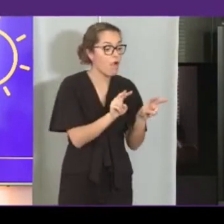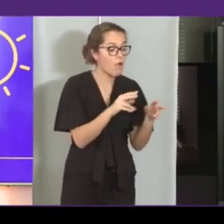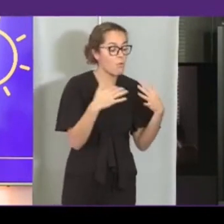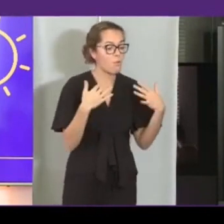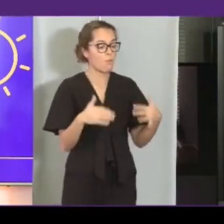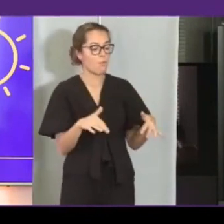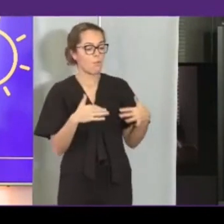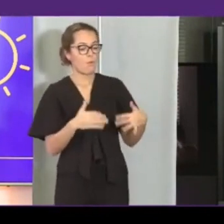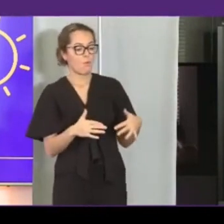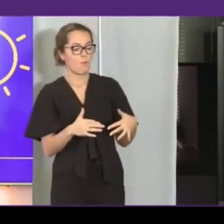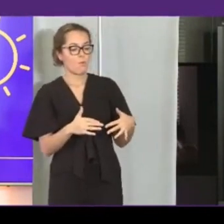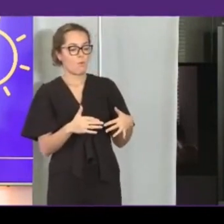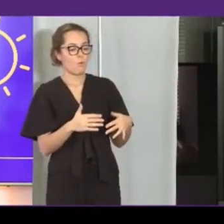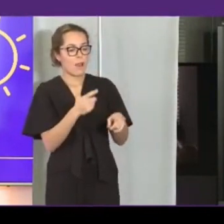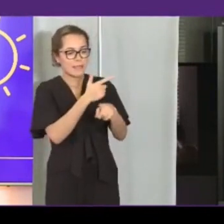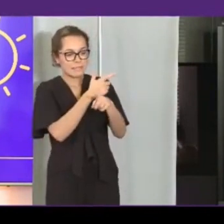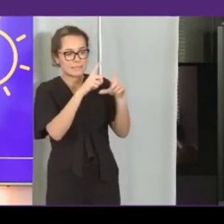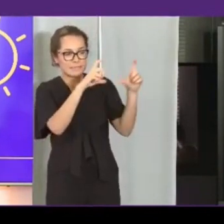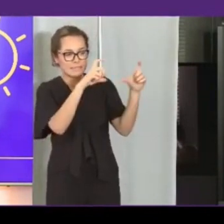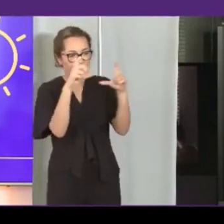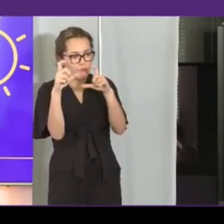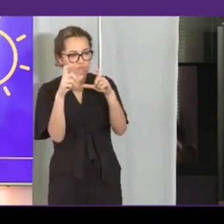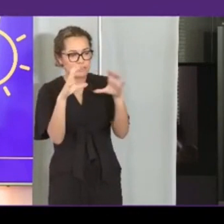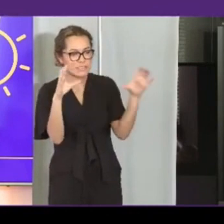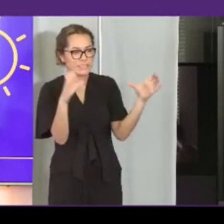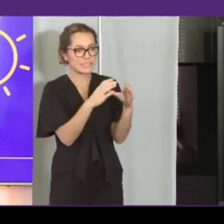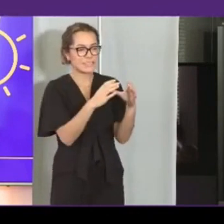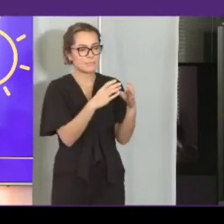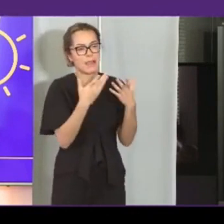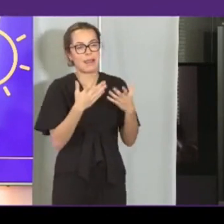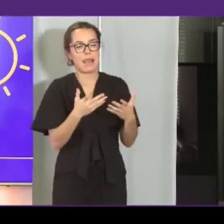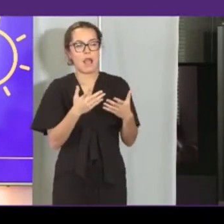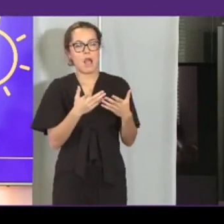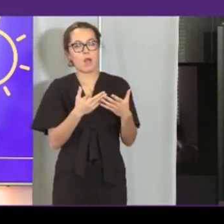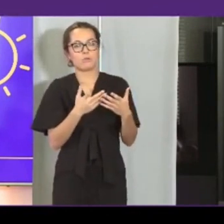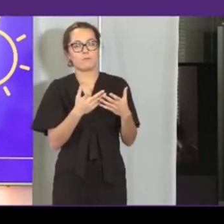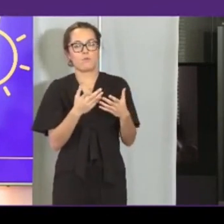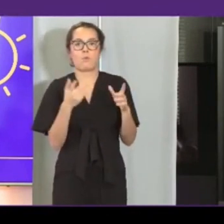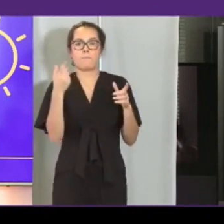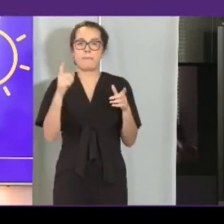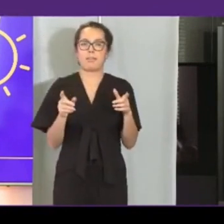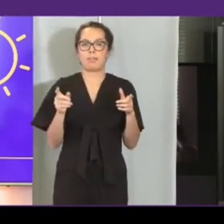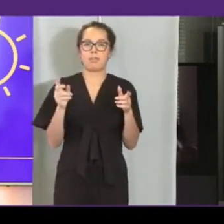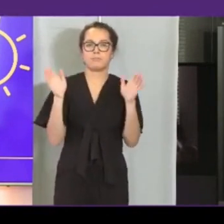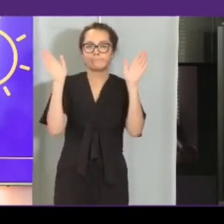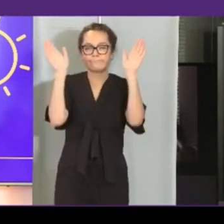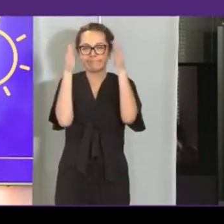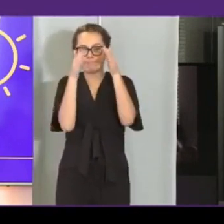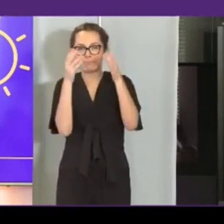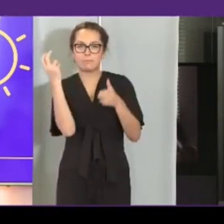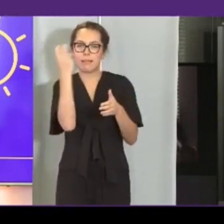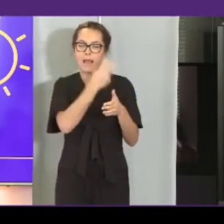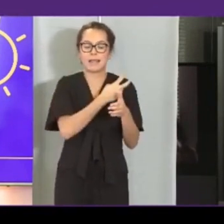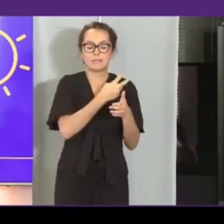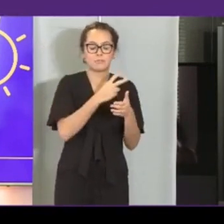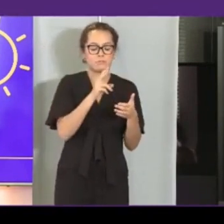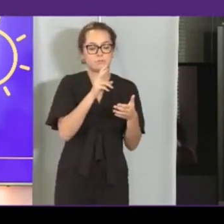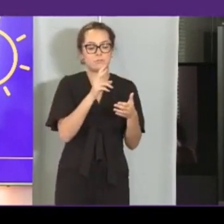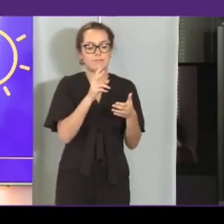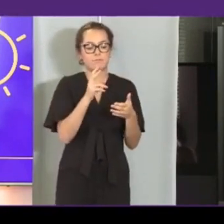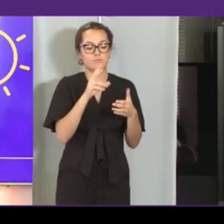we talk to the camera team, you know, the screen reader on our for cameras. It's just those little innovations, big or